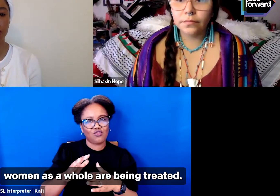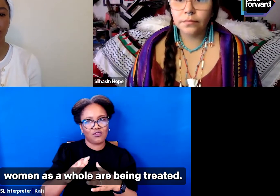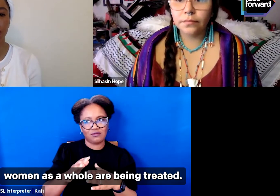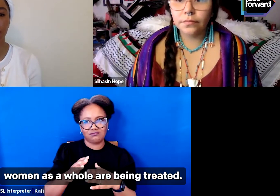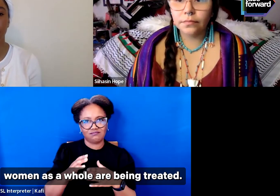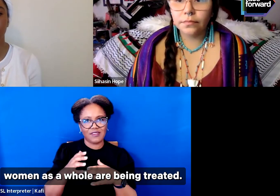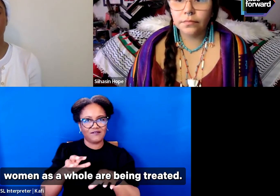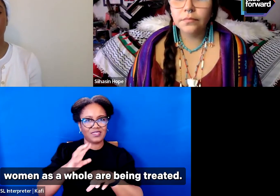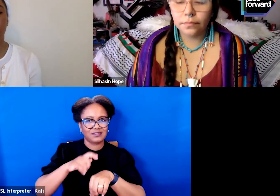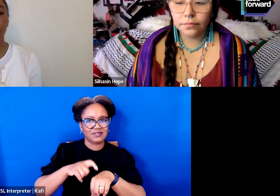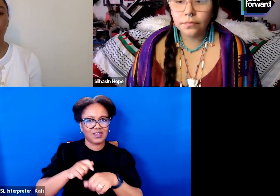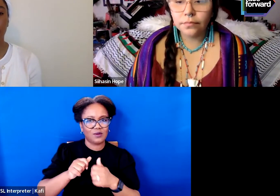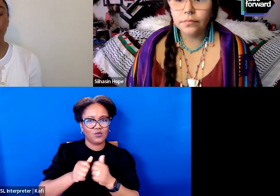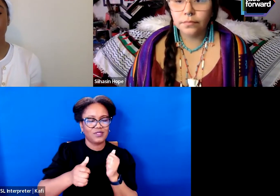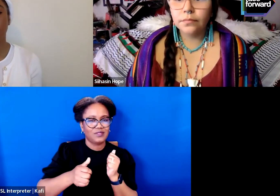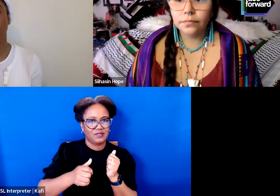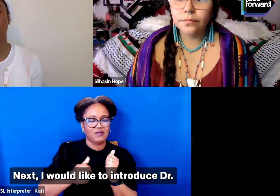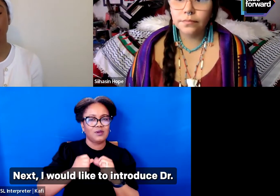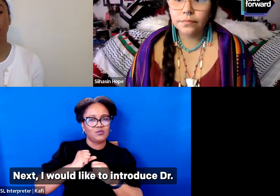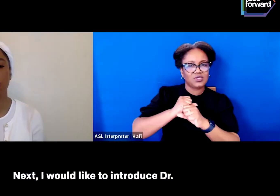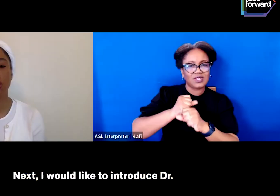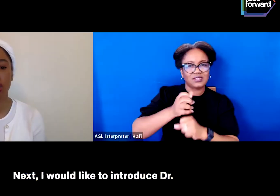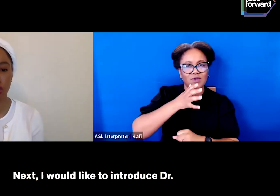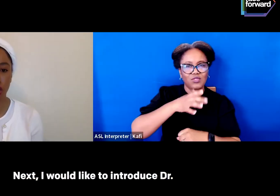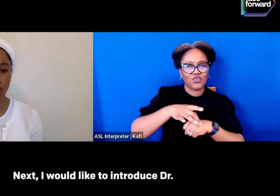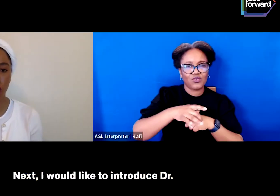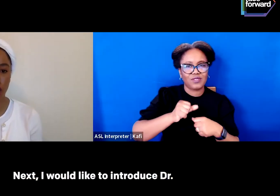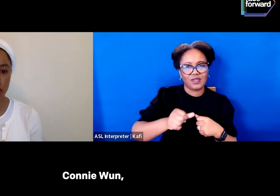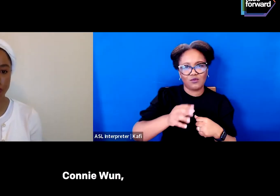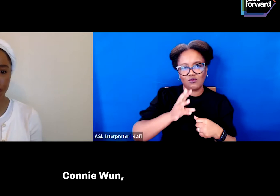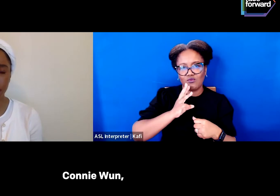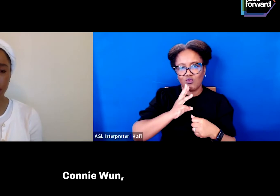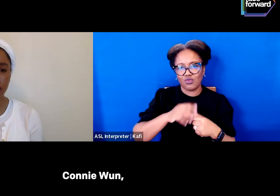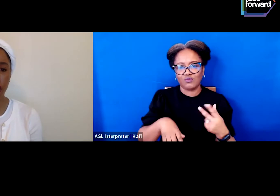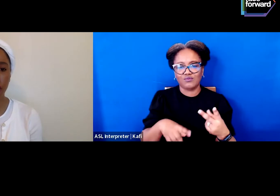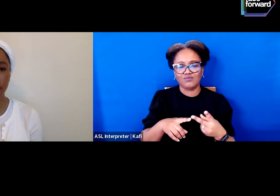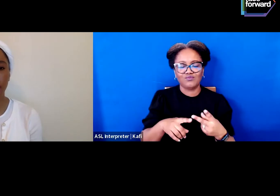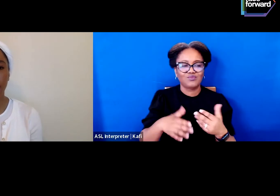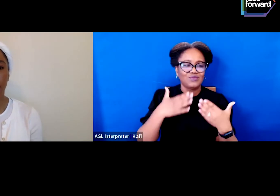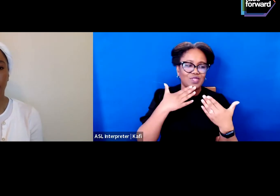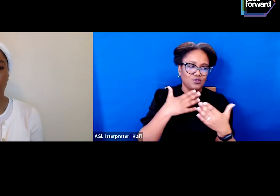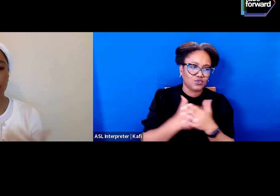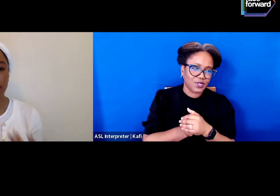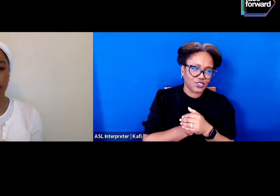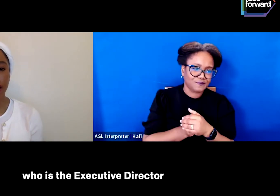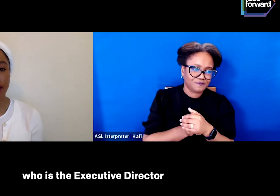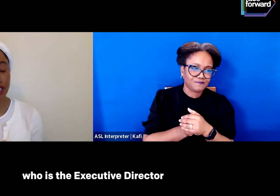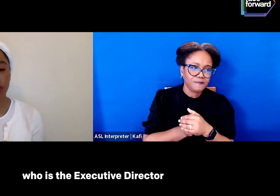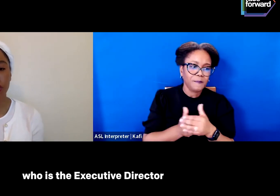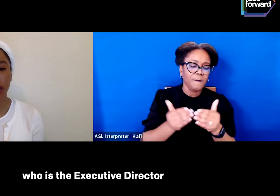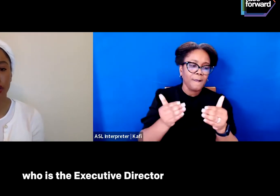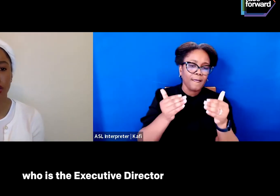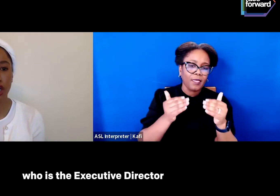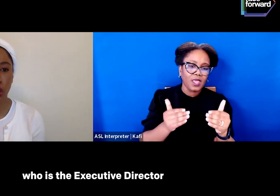whole are being treated. Next, I would like to introduce Dr. Connie Wan. who is the